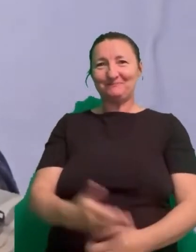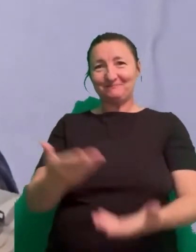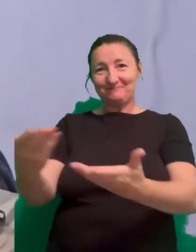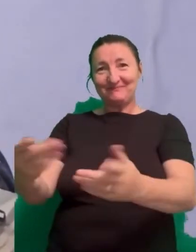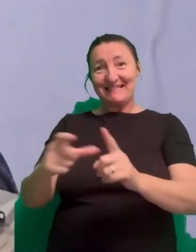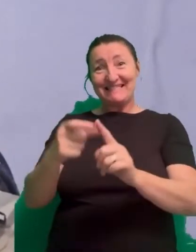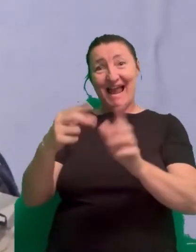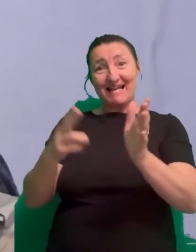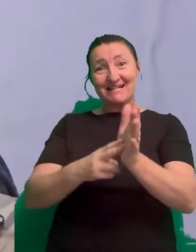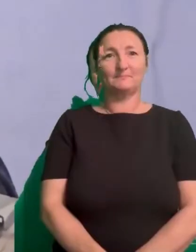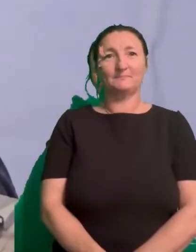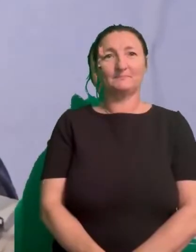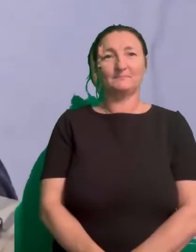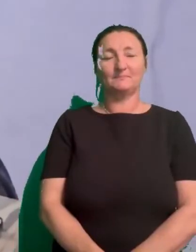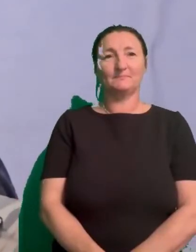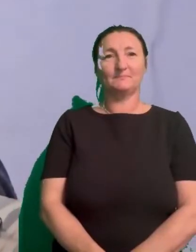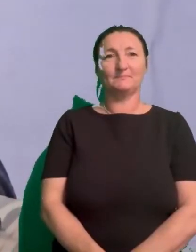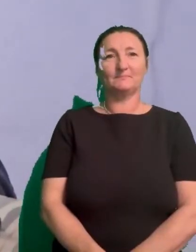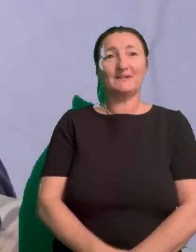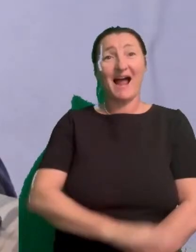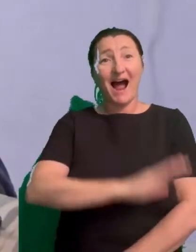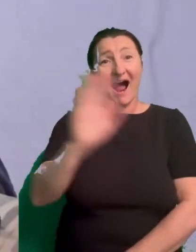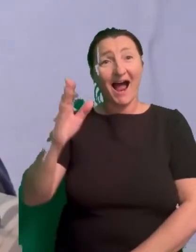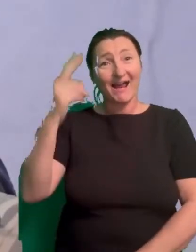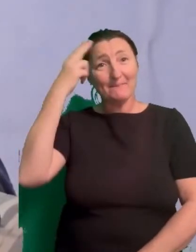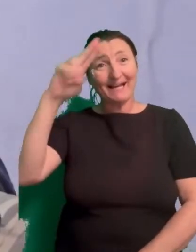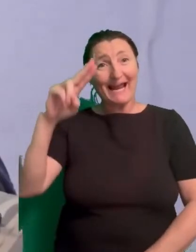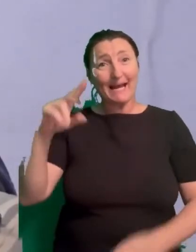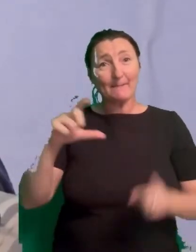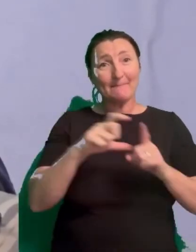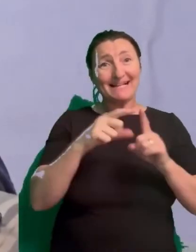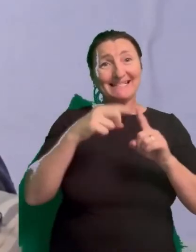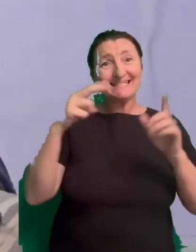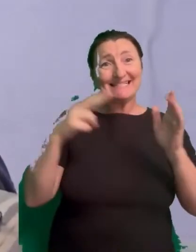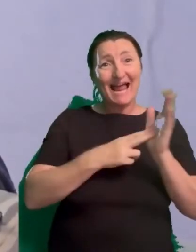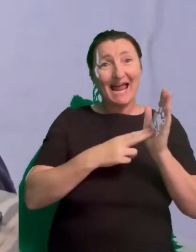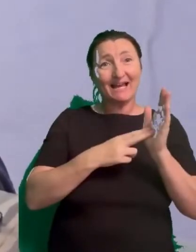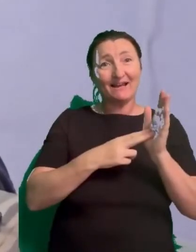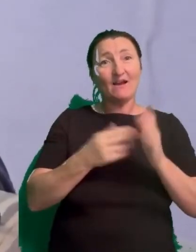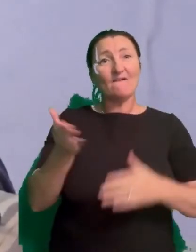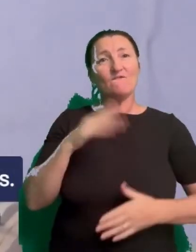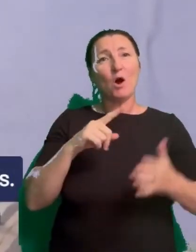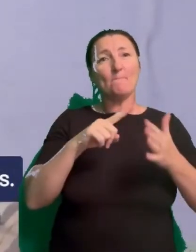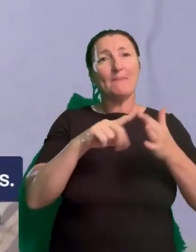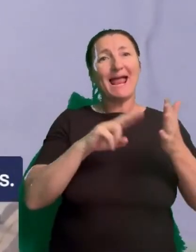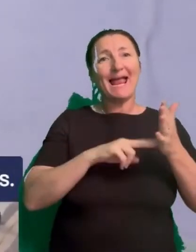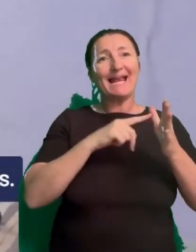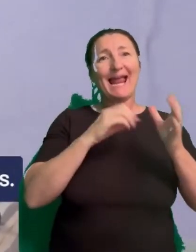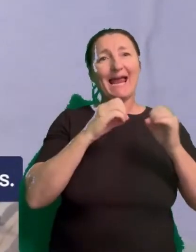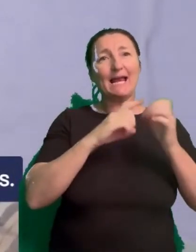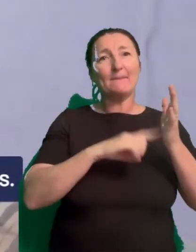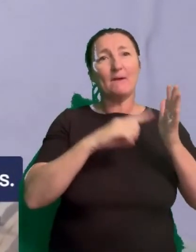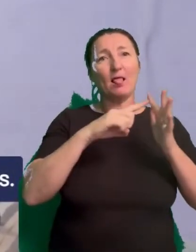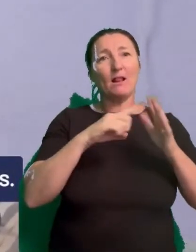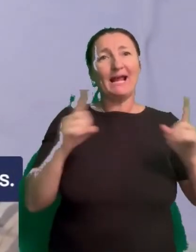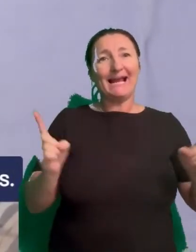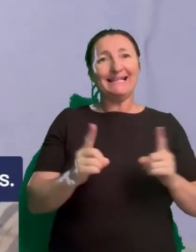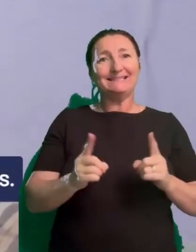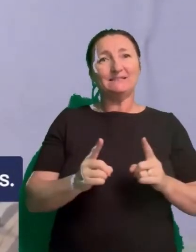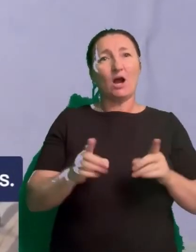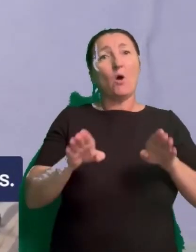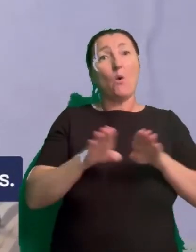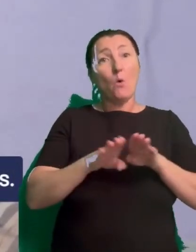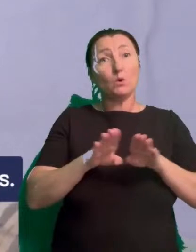This is Den. I am from Enable India, and also today I have come to you to talk